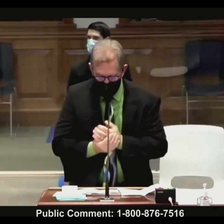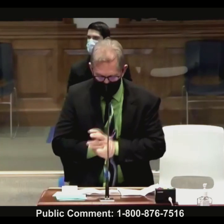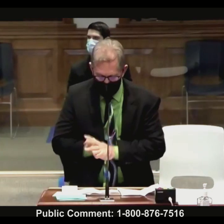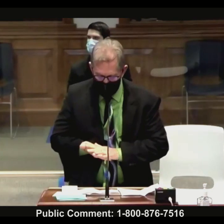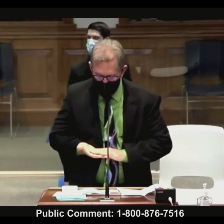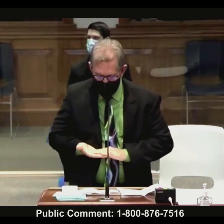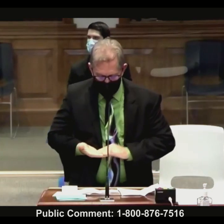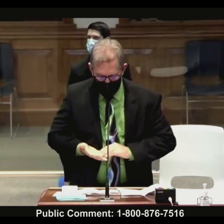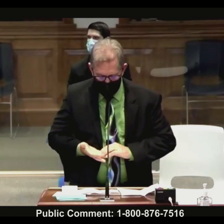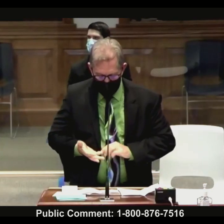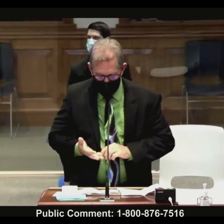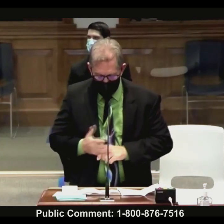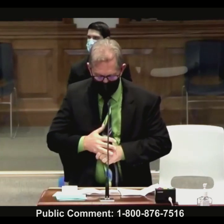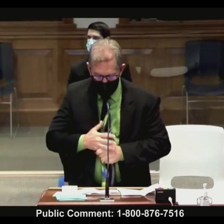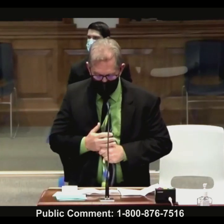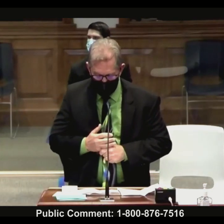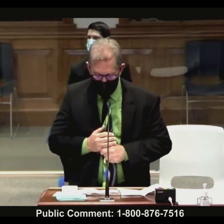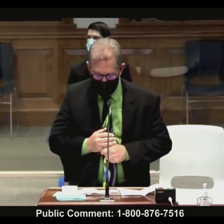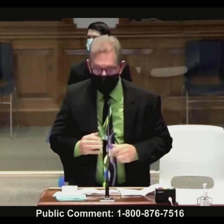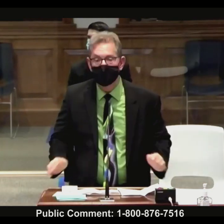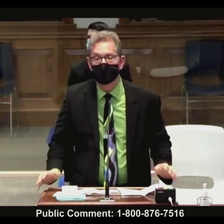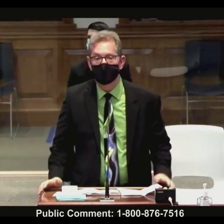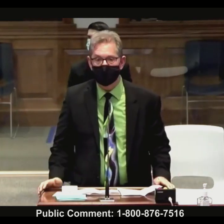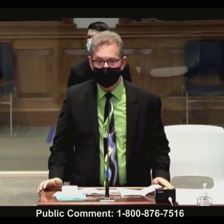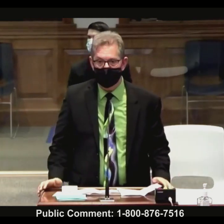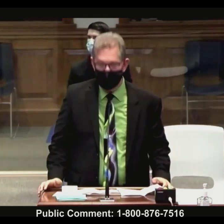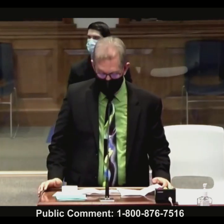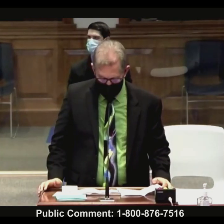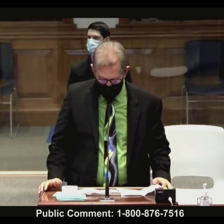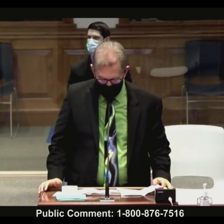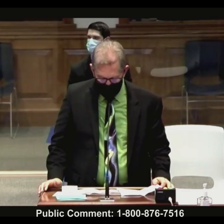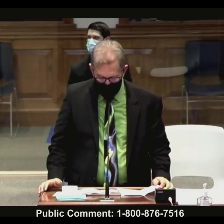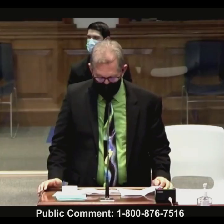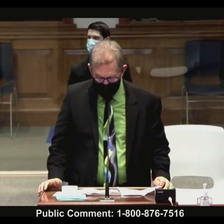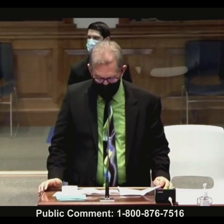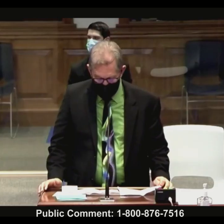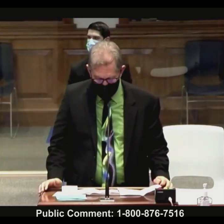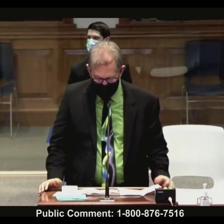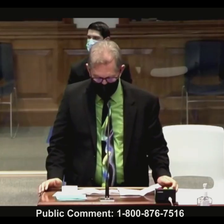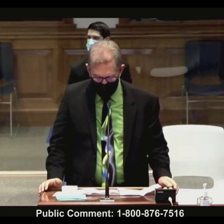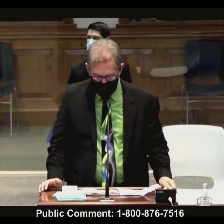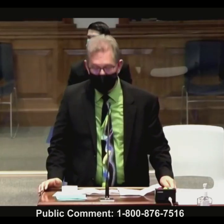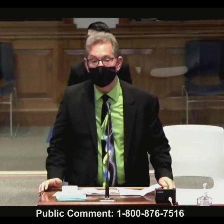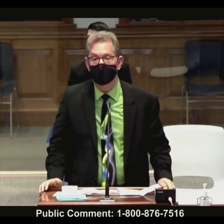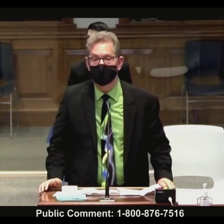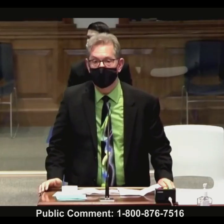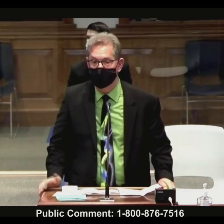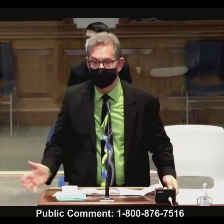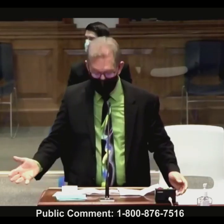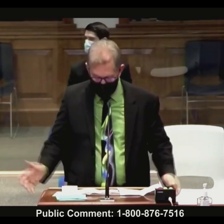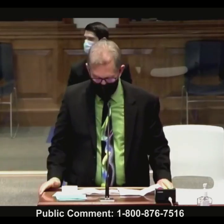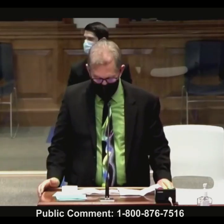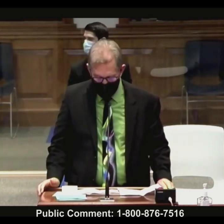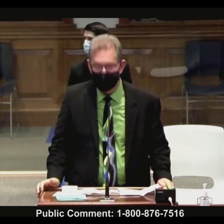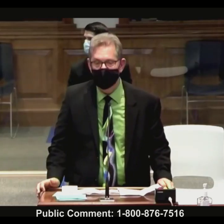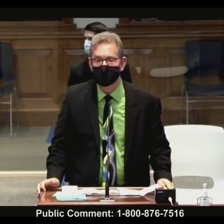degree. So after the birth of our first son, I applied for the nature manager's position up here in Gainesville, and I was accepted, and we